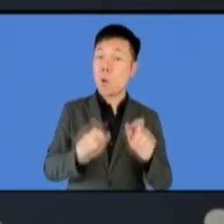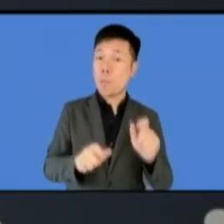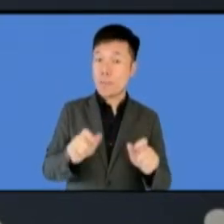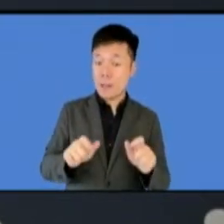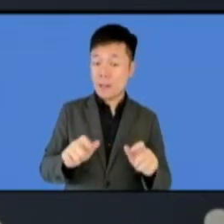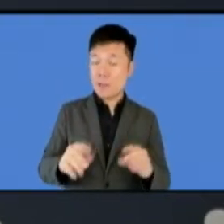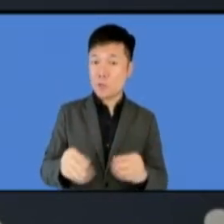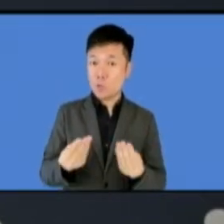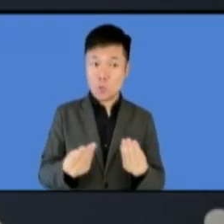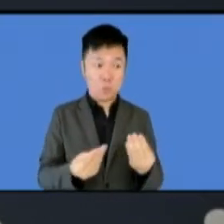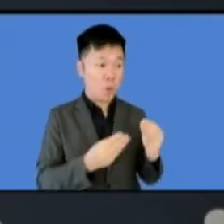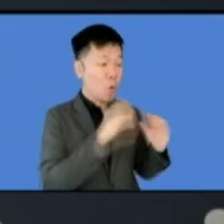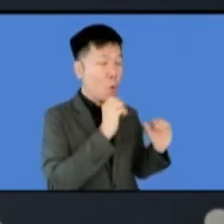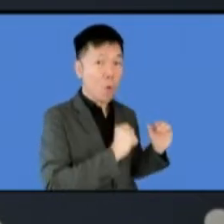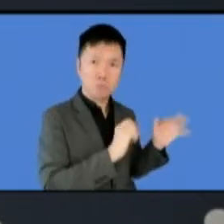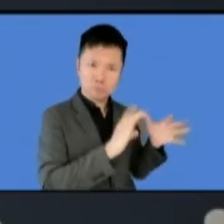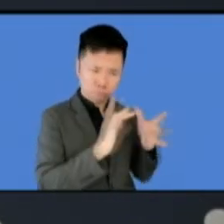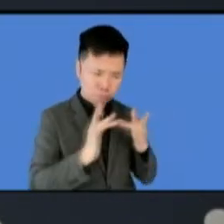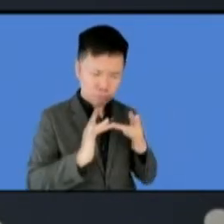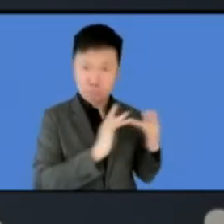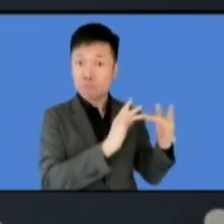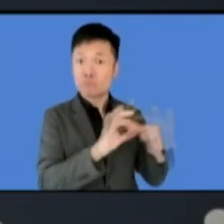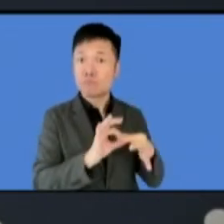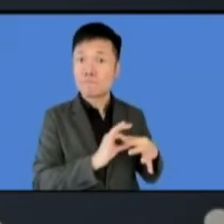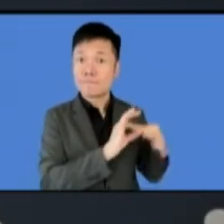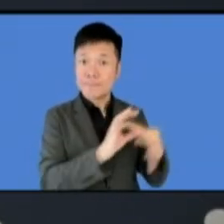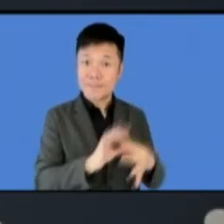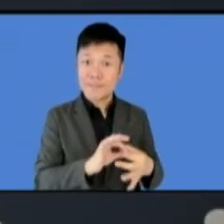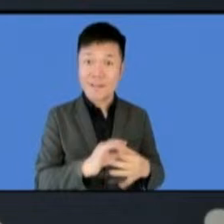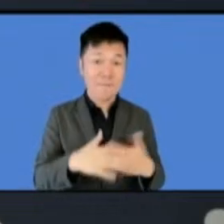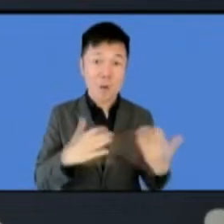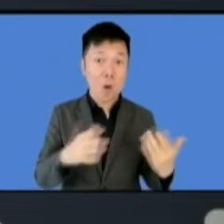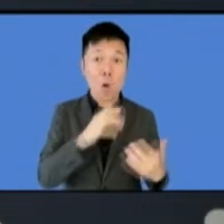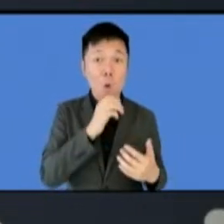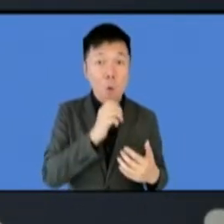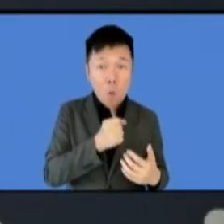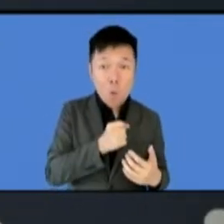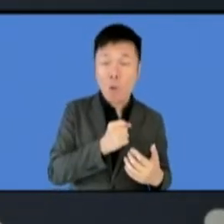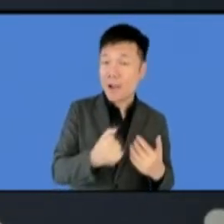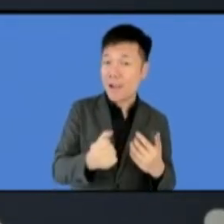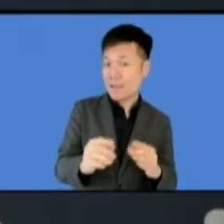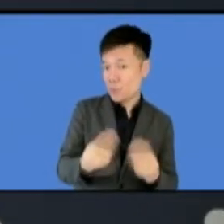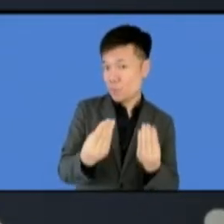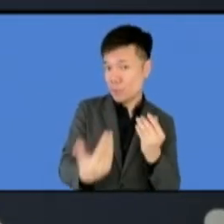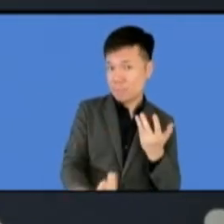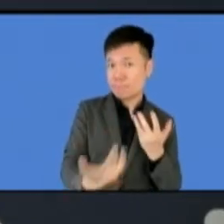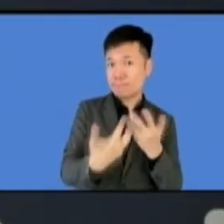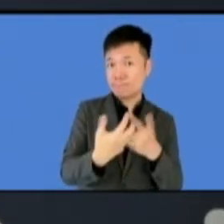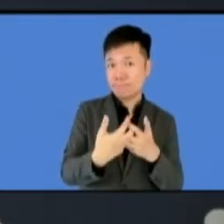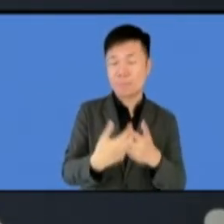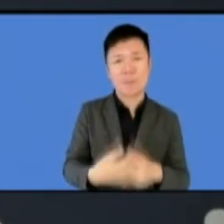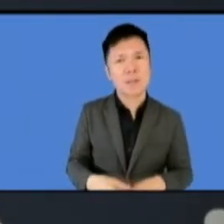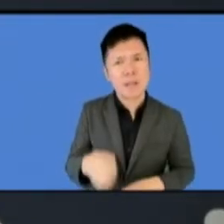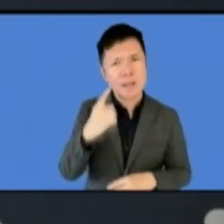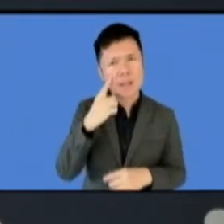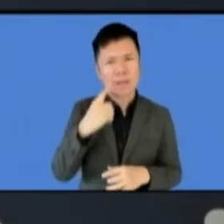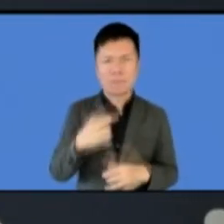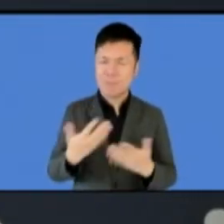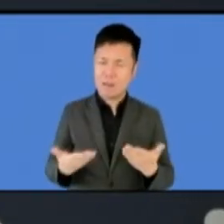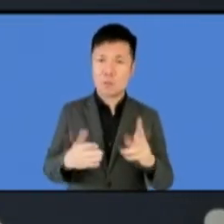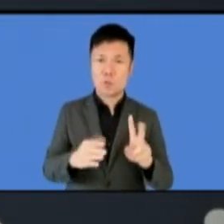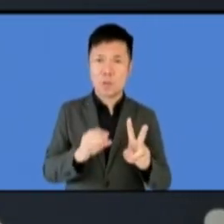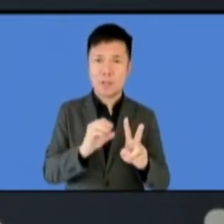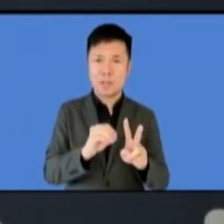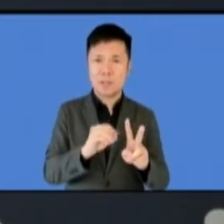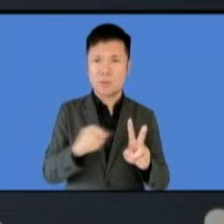intergenerational self-help groups or self-help clubs or older people association. Now think about it, 20, 30% are youth are